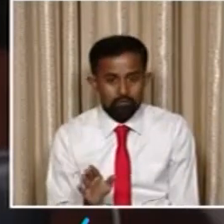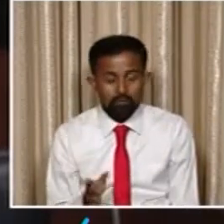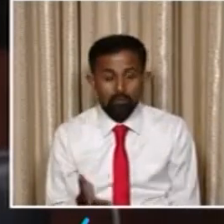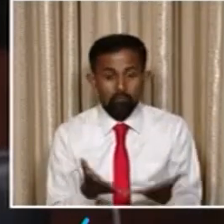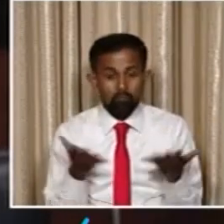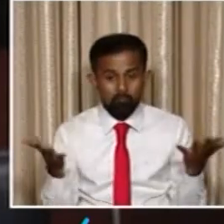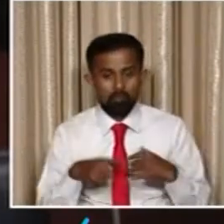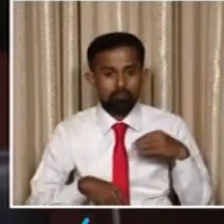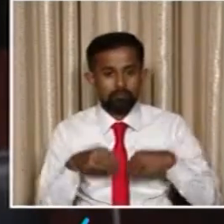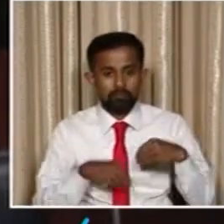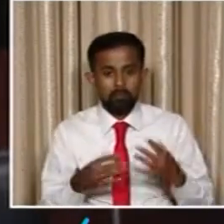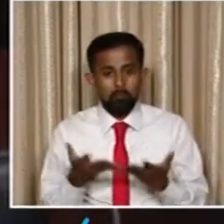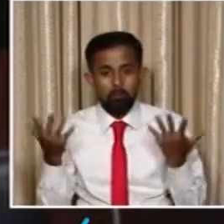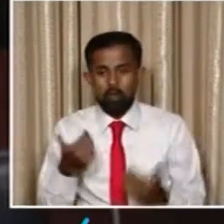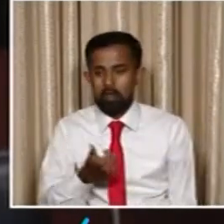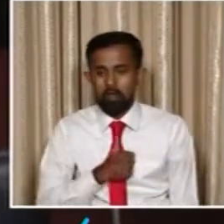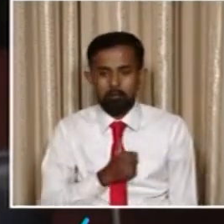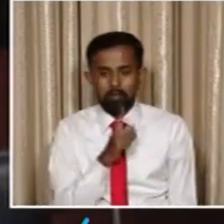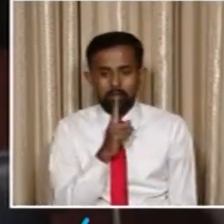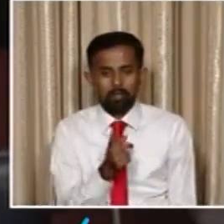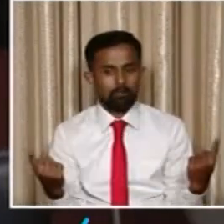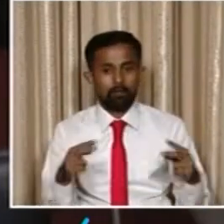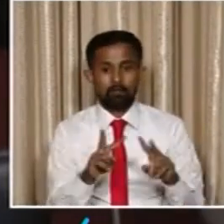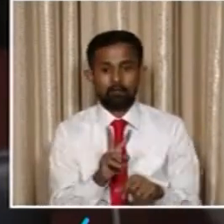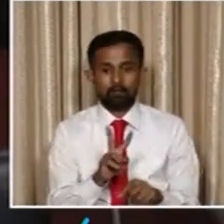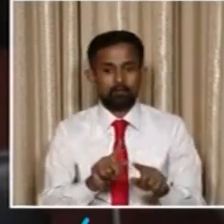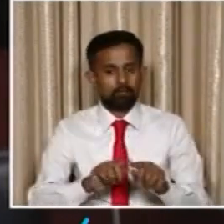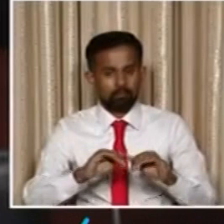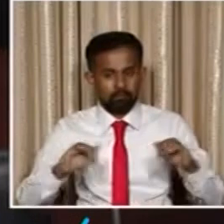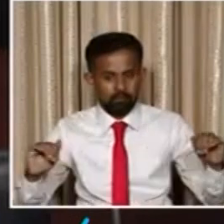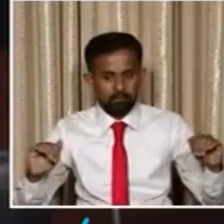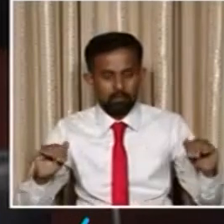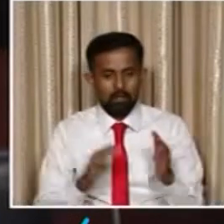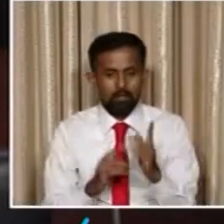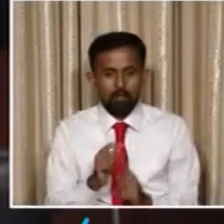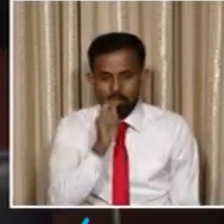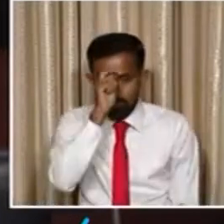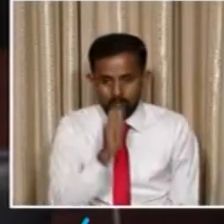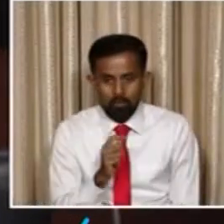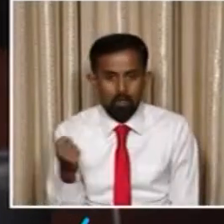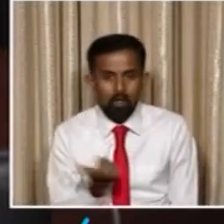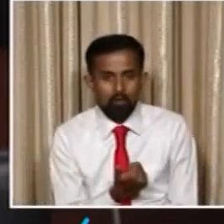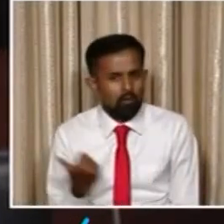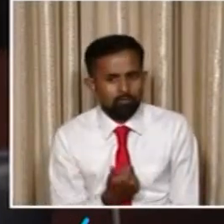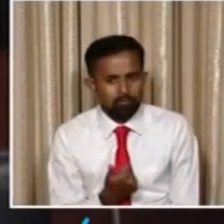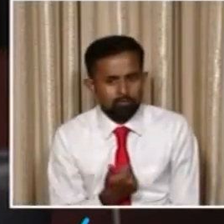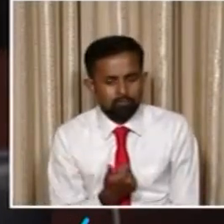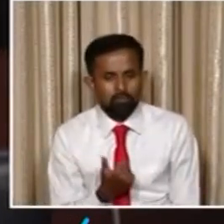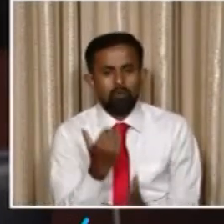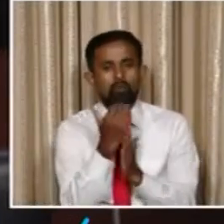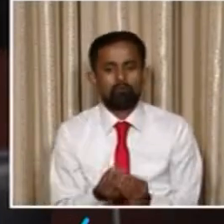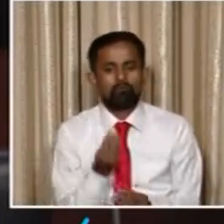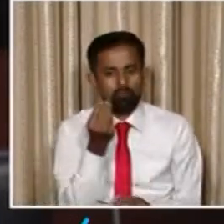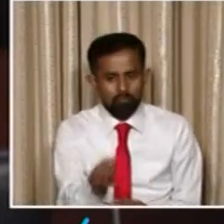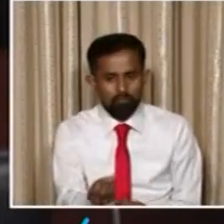to bring forward a new constitution. If it requires an interim committee, that's fine. For the purposes of bringing a new constitution, let's clean